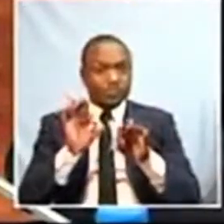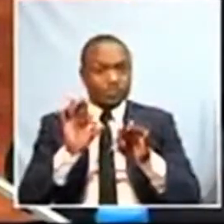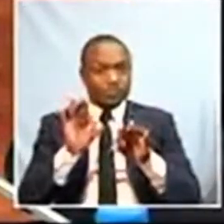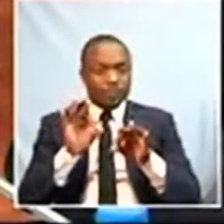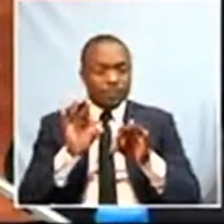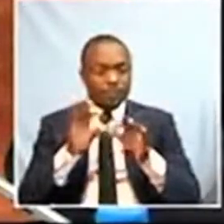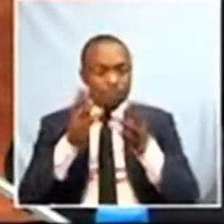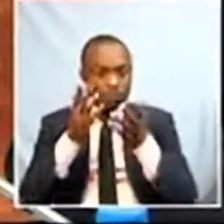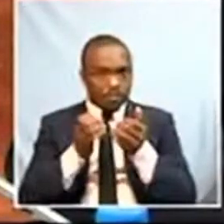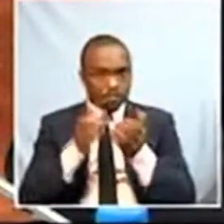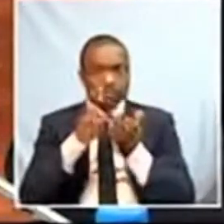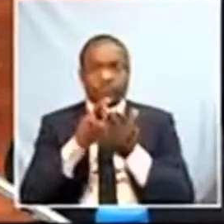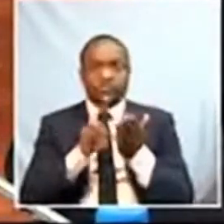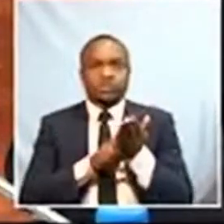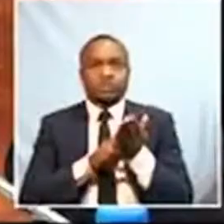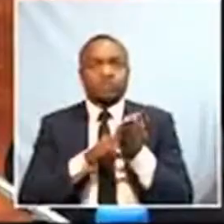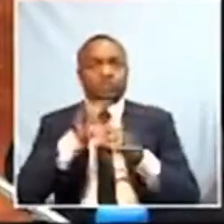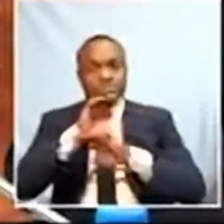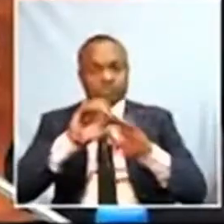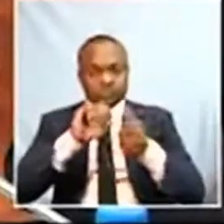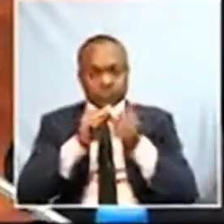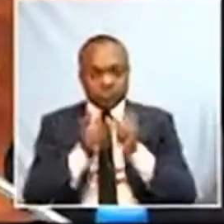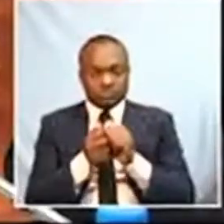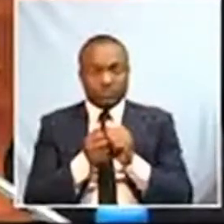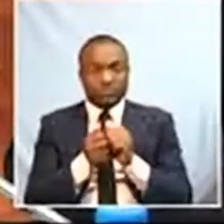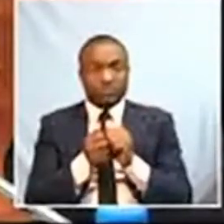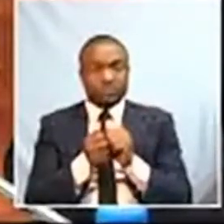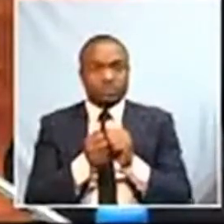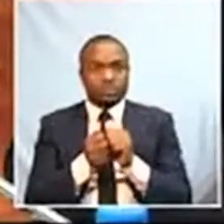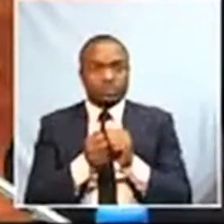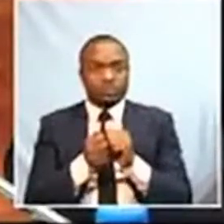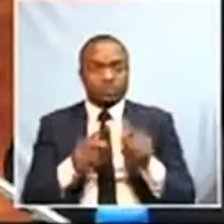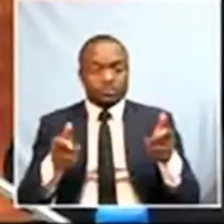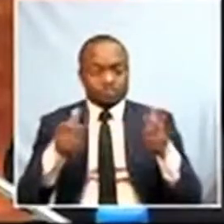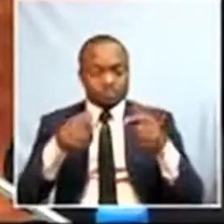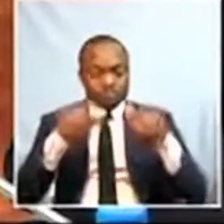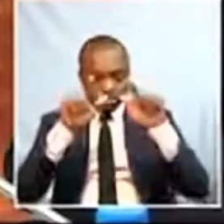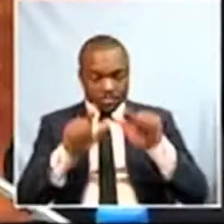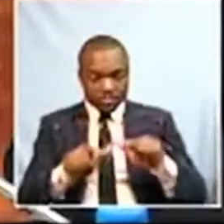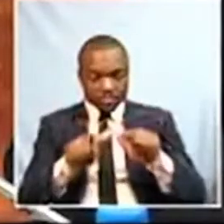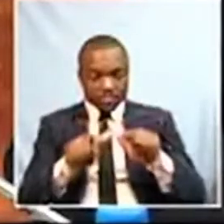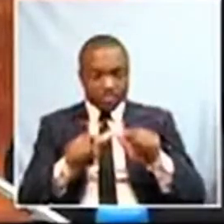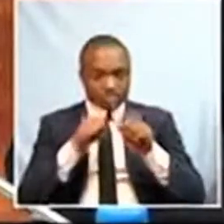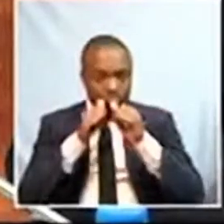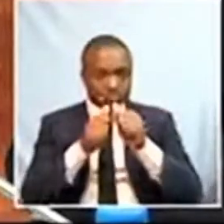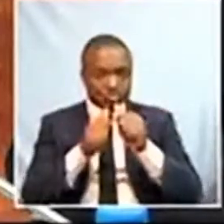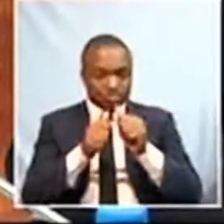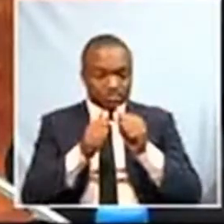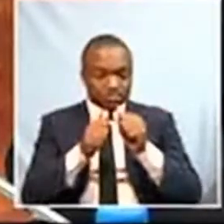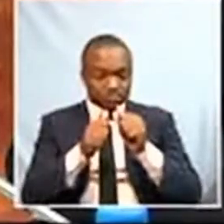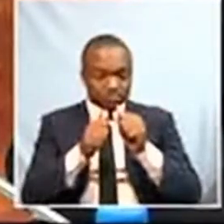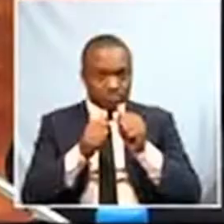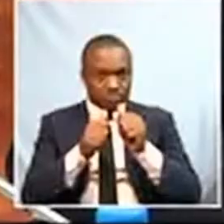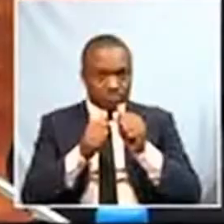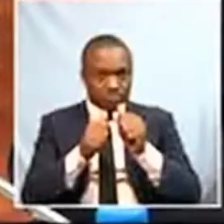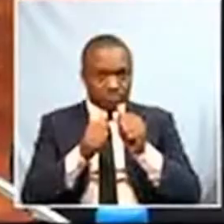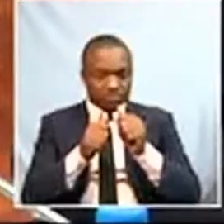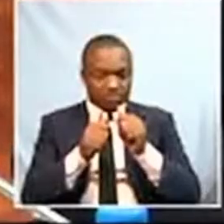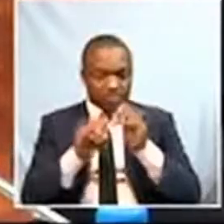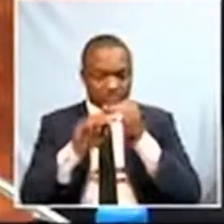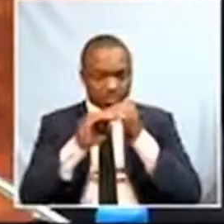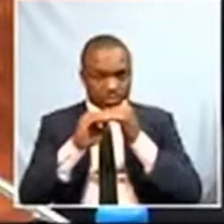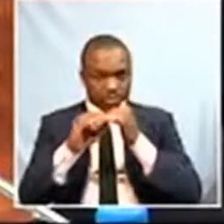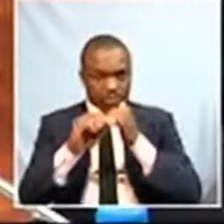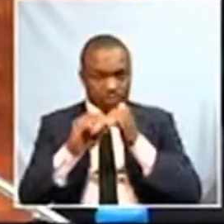auditors and wishes to report that the cause of query is the low compliance levels among CDF loan beneficiaries in the